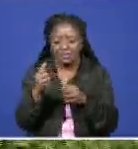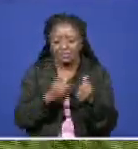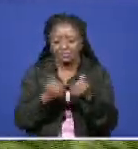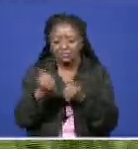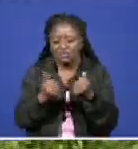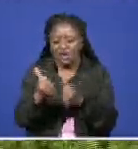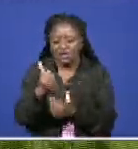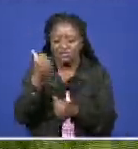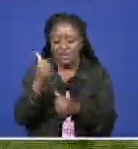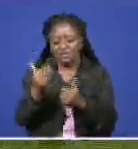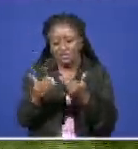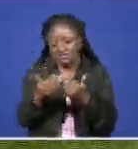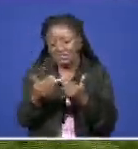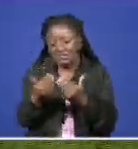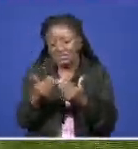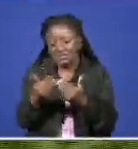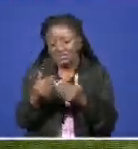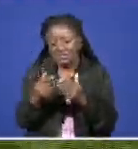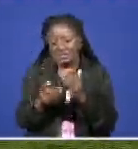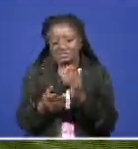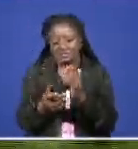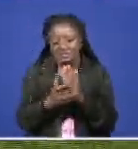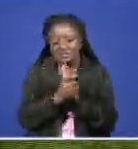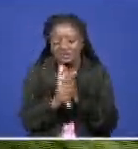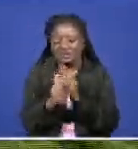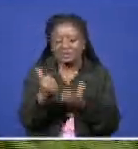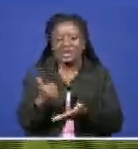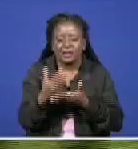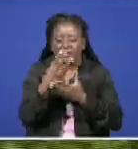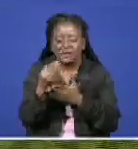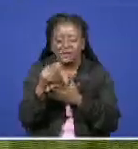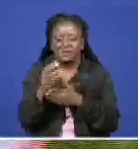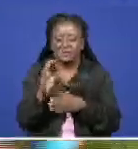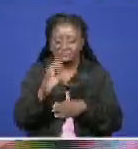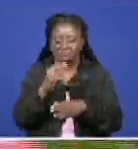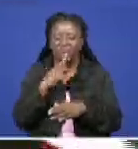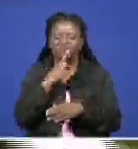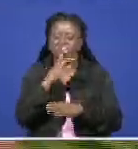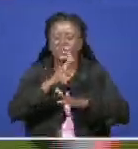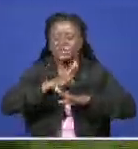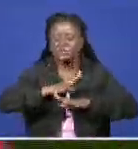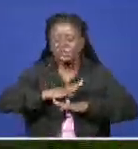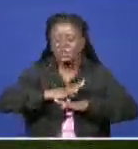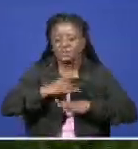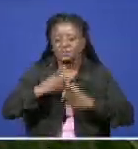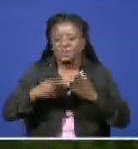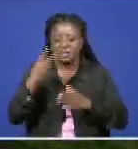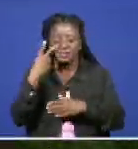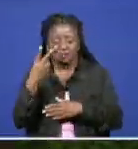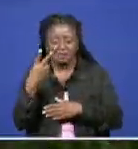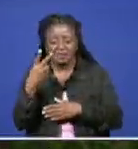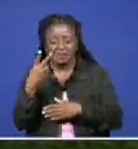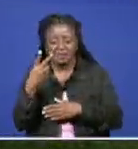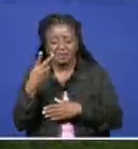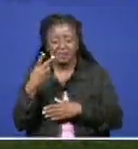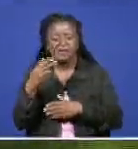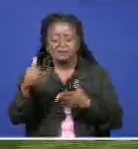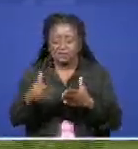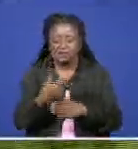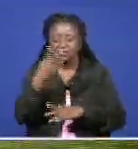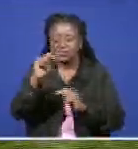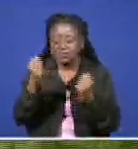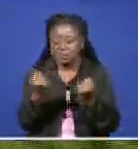that will help them in their game. Really pleased with what I'm seeing from them so far. This is a new team that we've